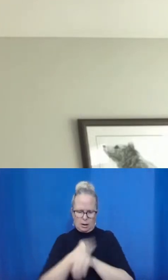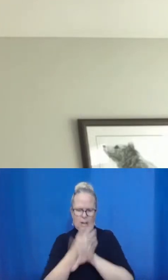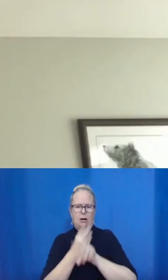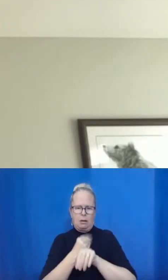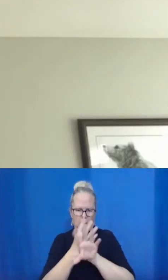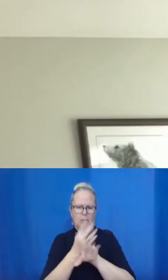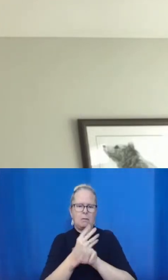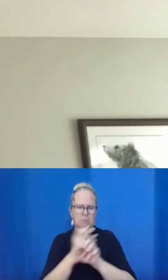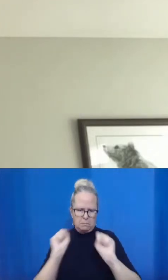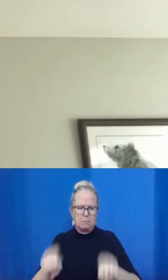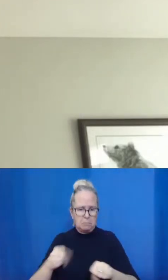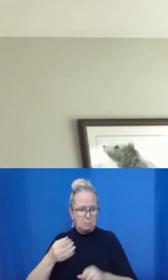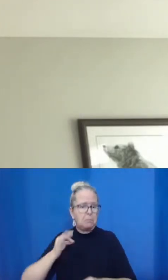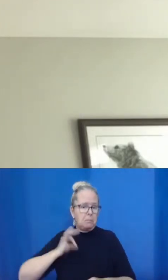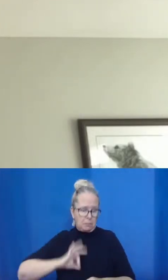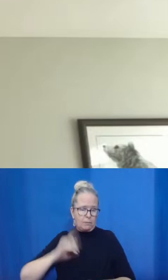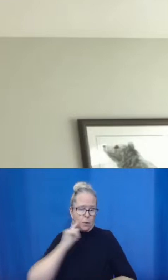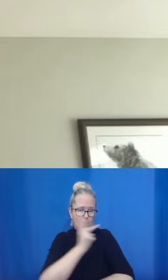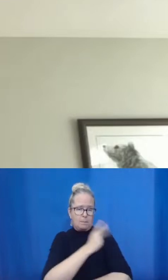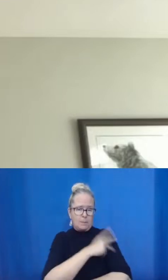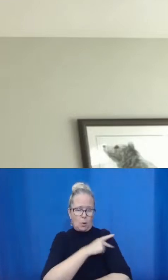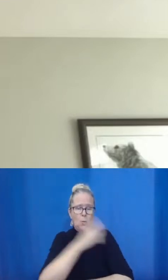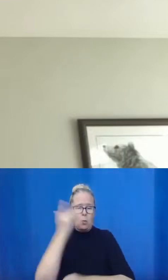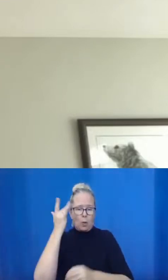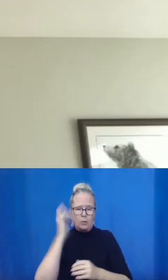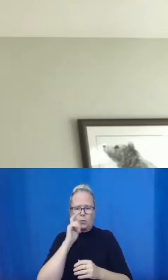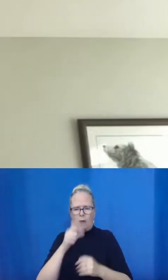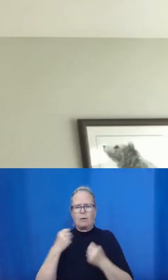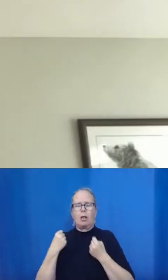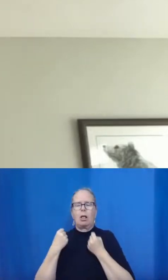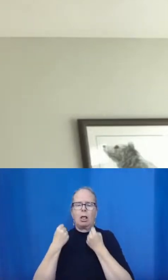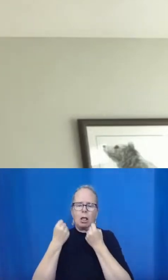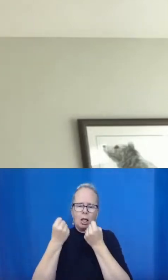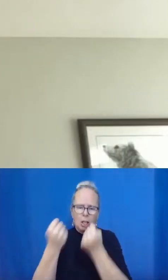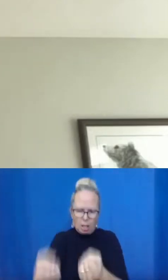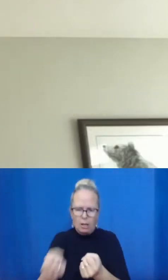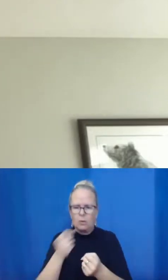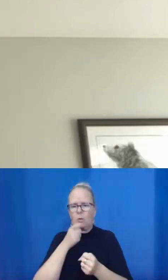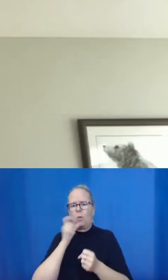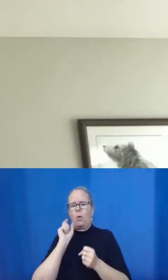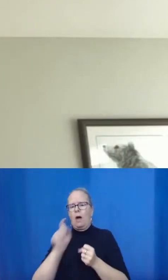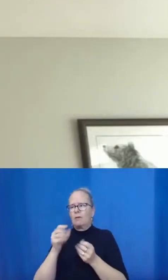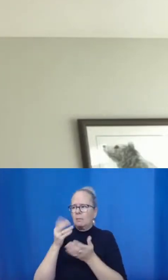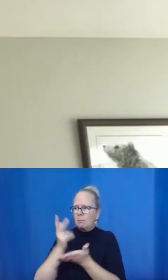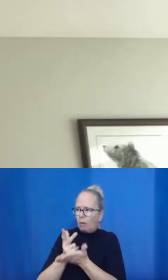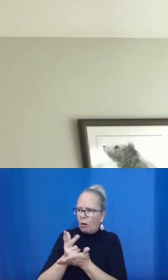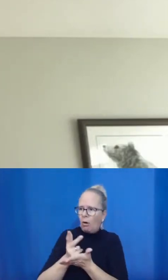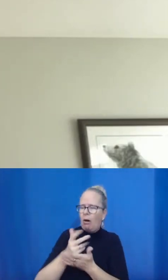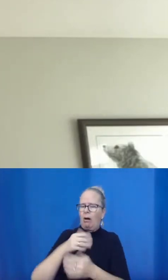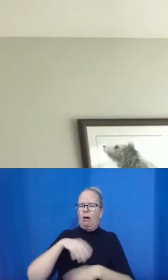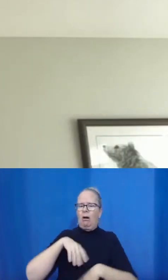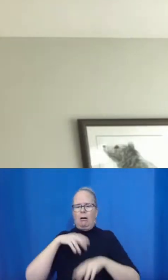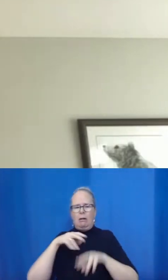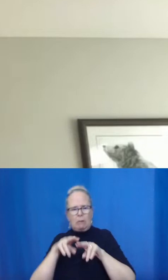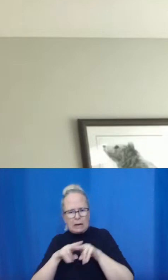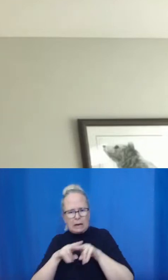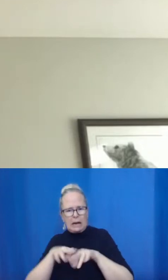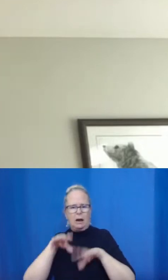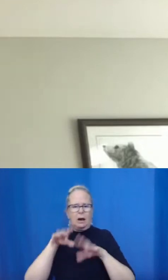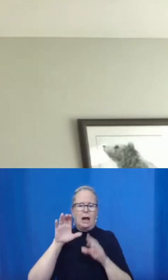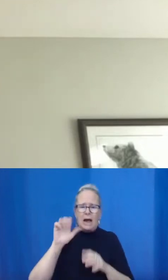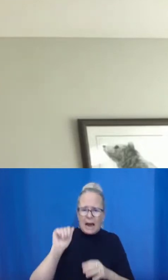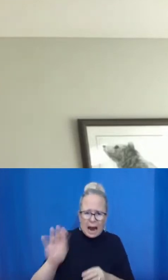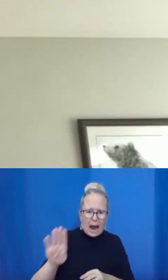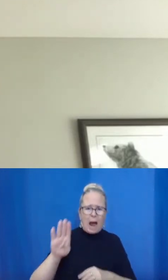like COVID-19, influenza, et cetera. We also need to ensure that we do that right, that we ensure access to and equity